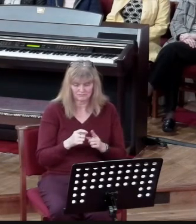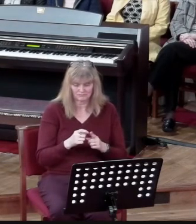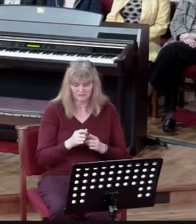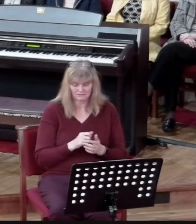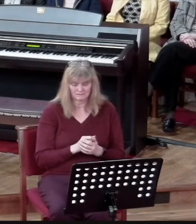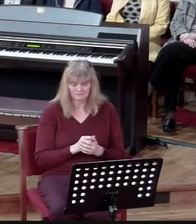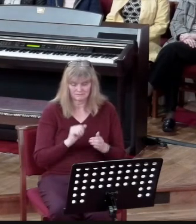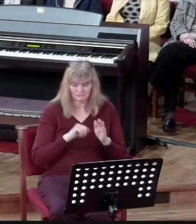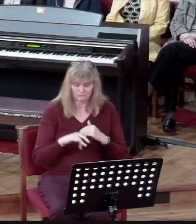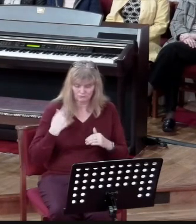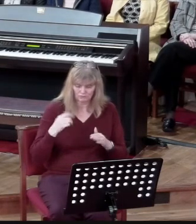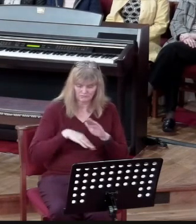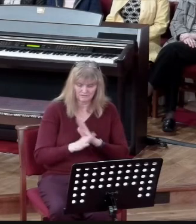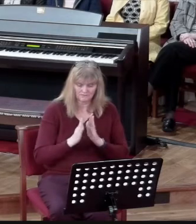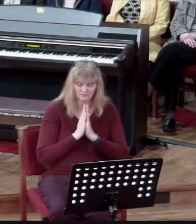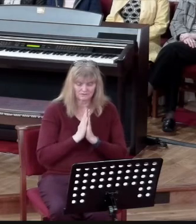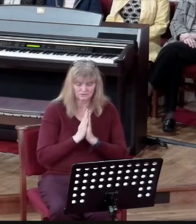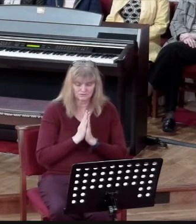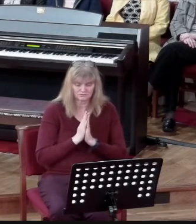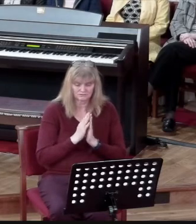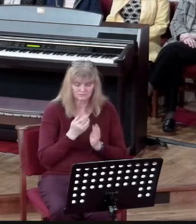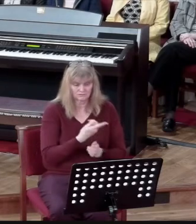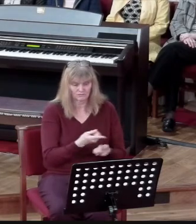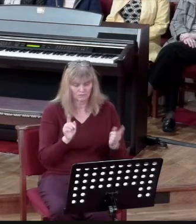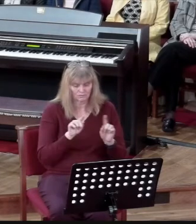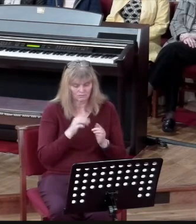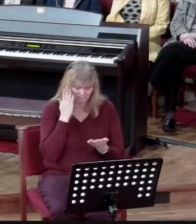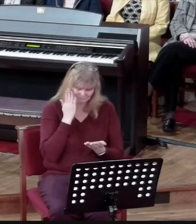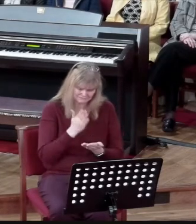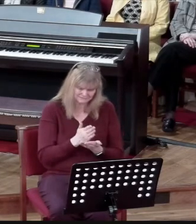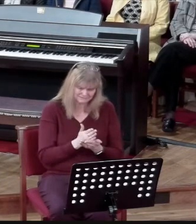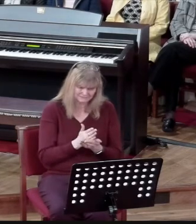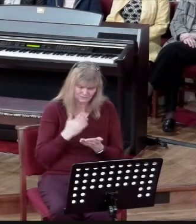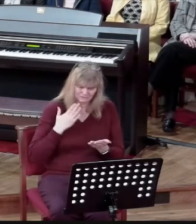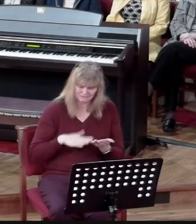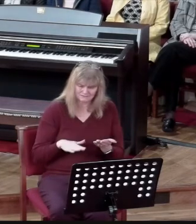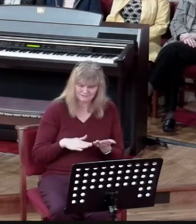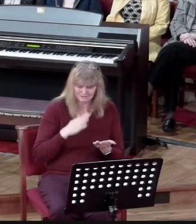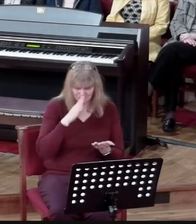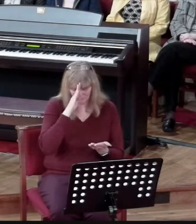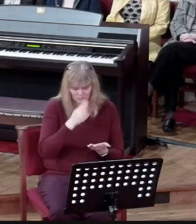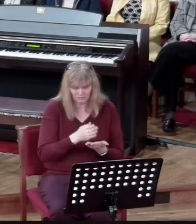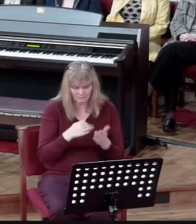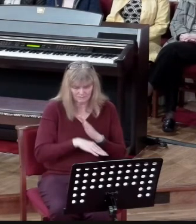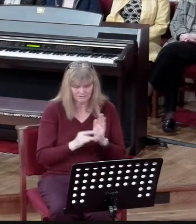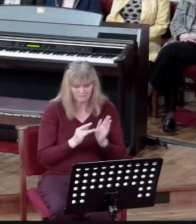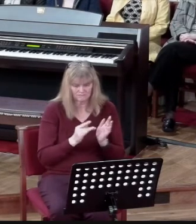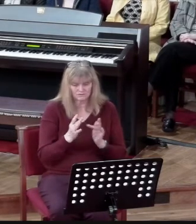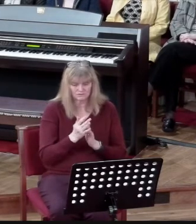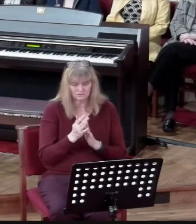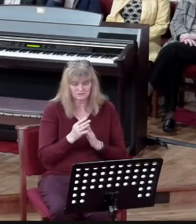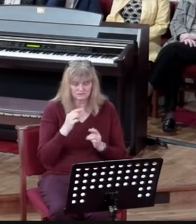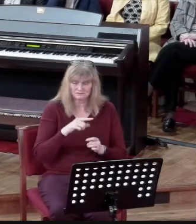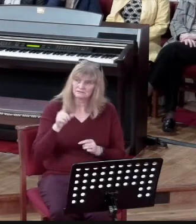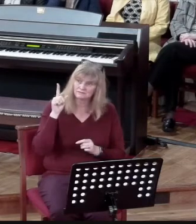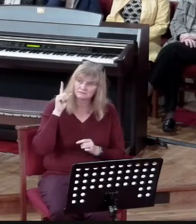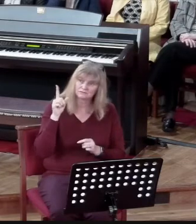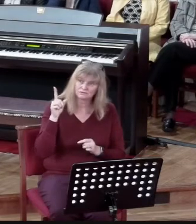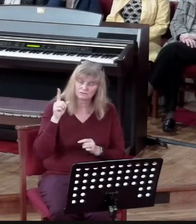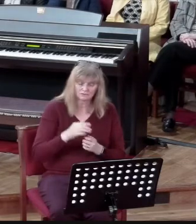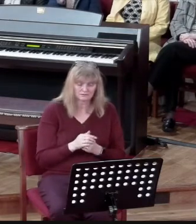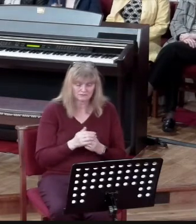church. We need leaders who go in for the big splash, as it were, who take a risk, who step out in faith. And we